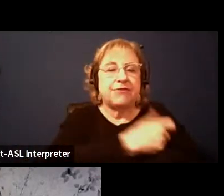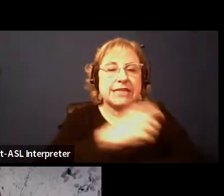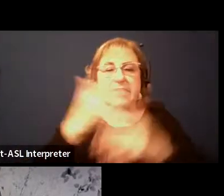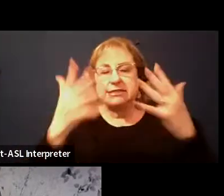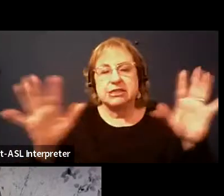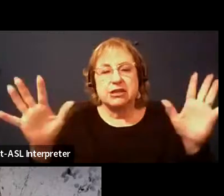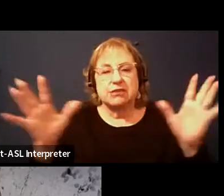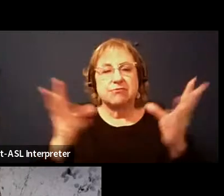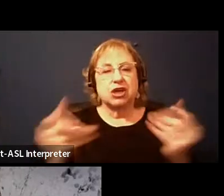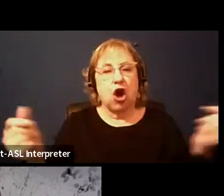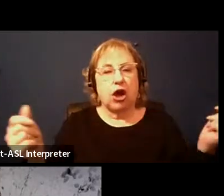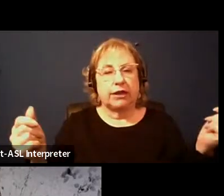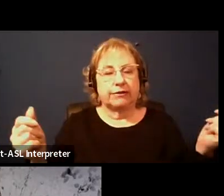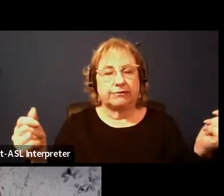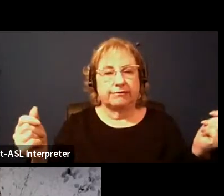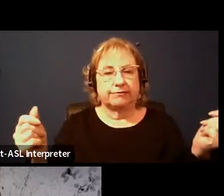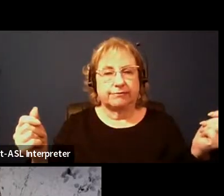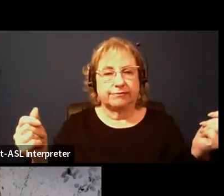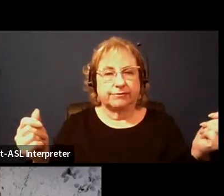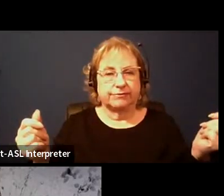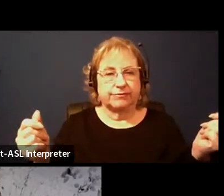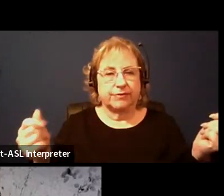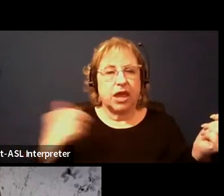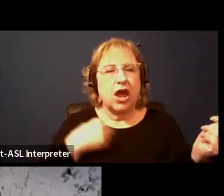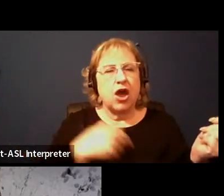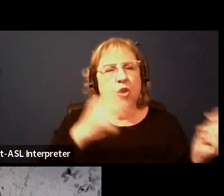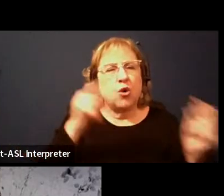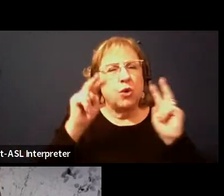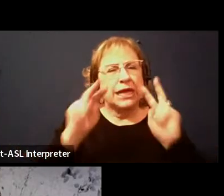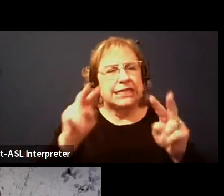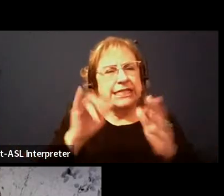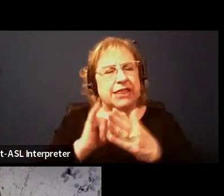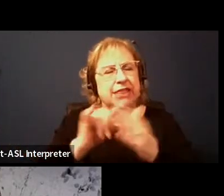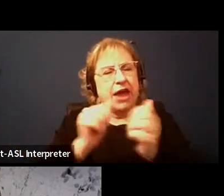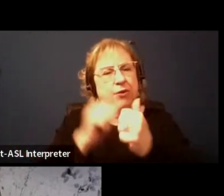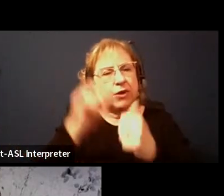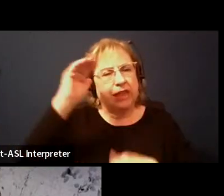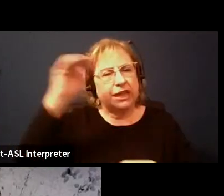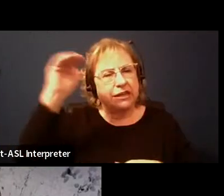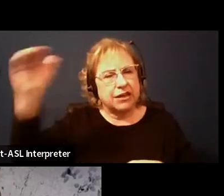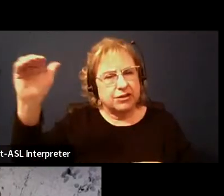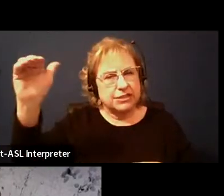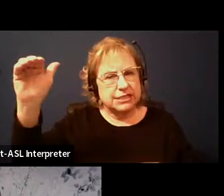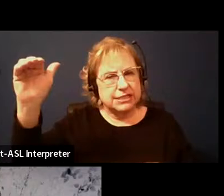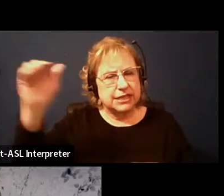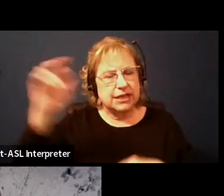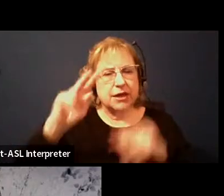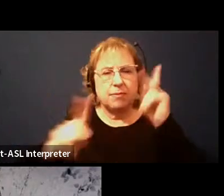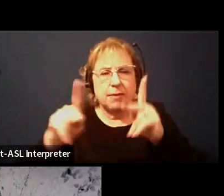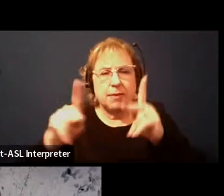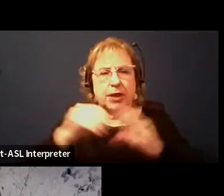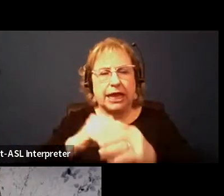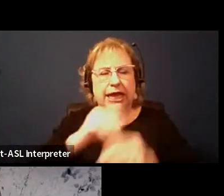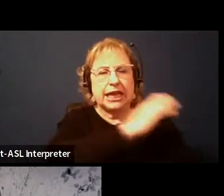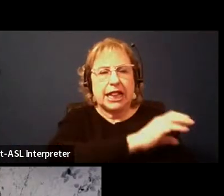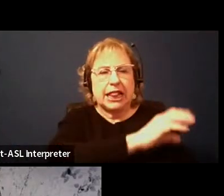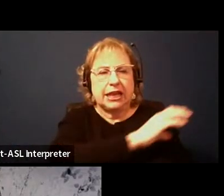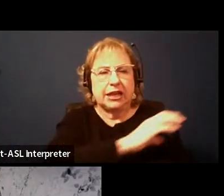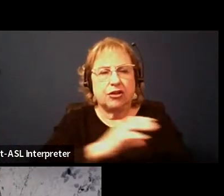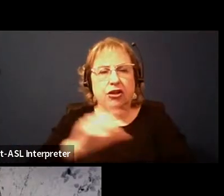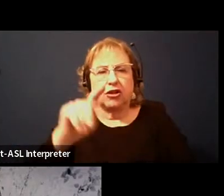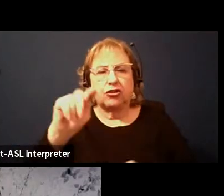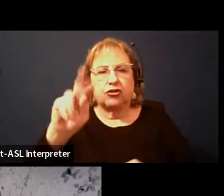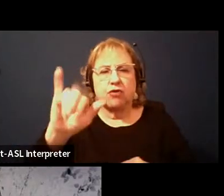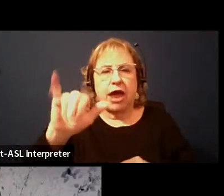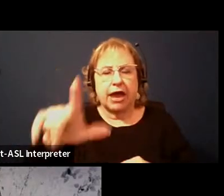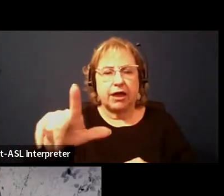long before that. And we now, we see that with the adults that, folks in the clinical trials started in